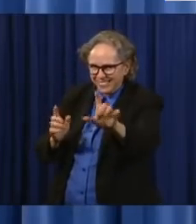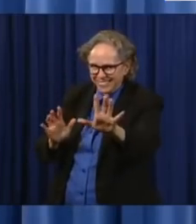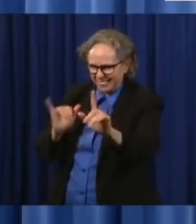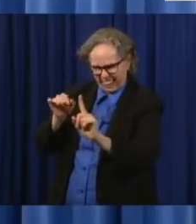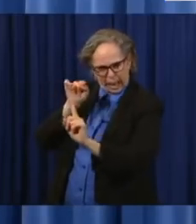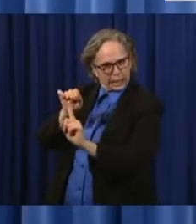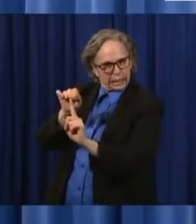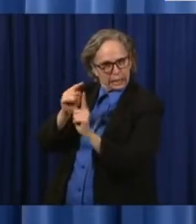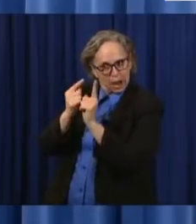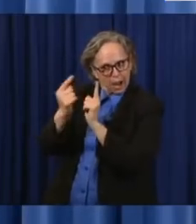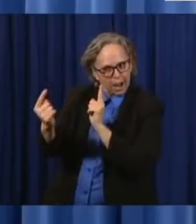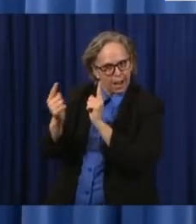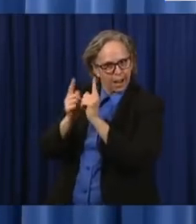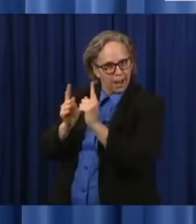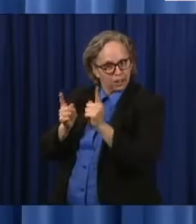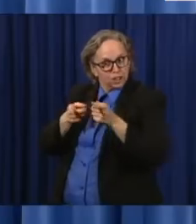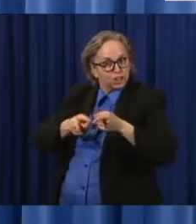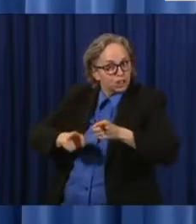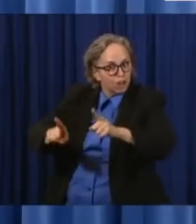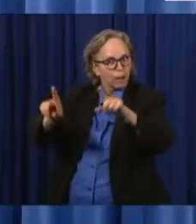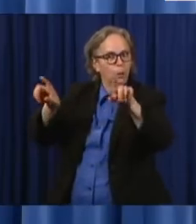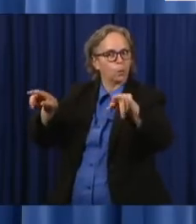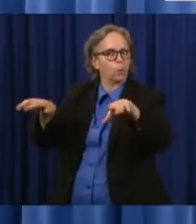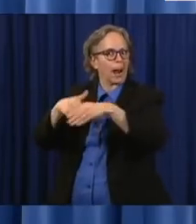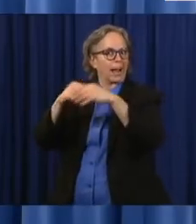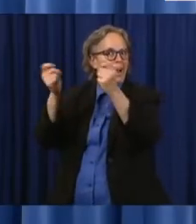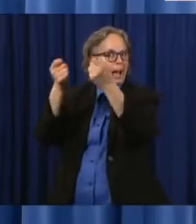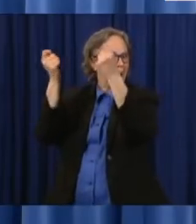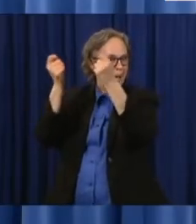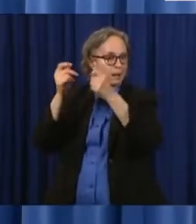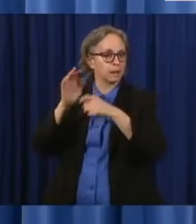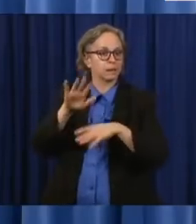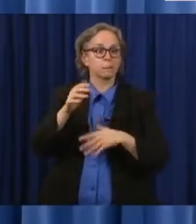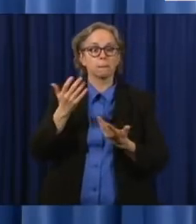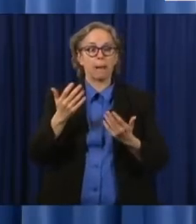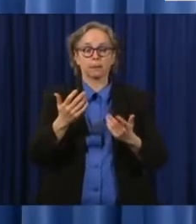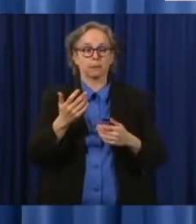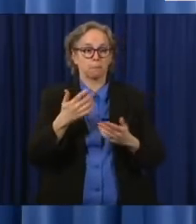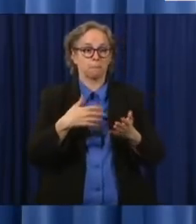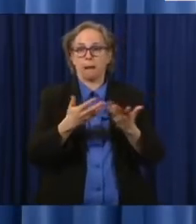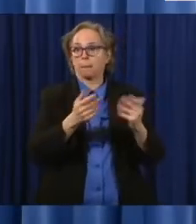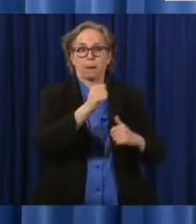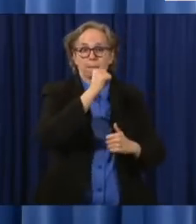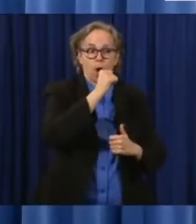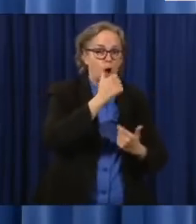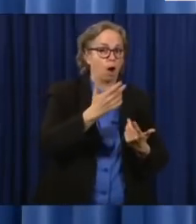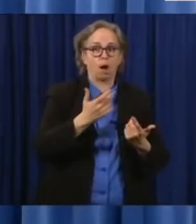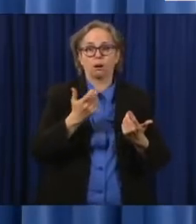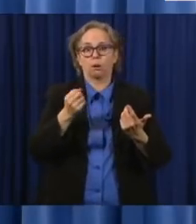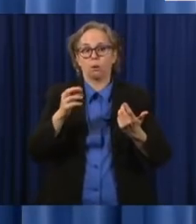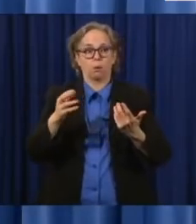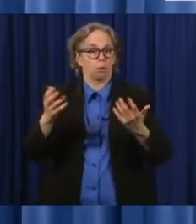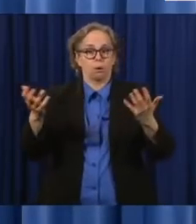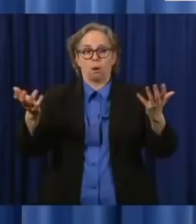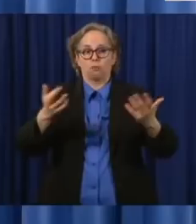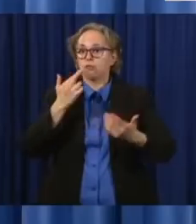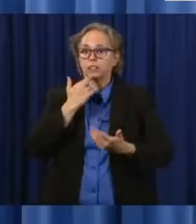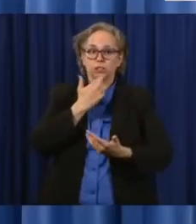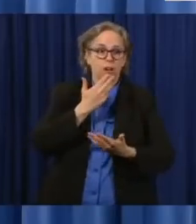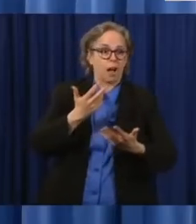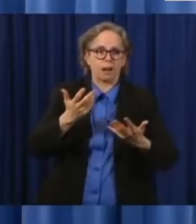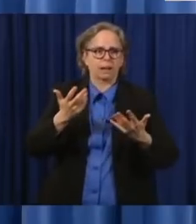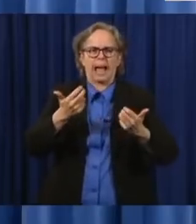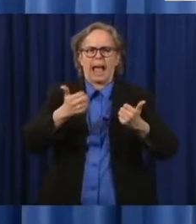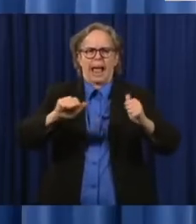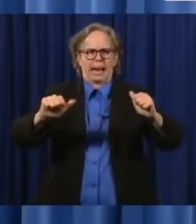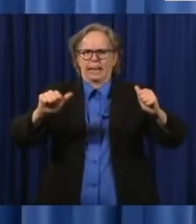key. And what you worry about, whether it's at a bar, at the bars, where you worry about the congregation of people